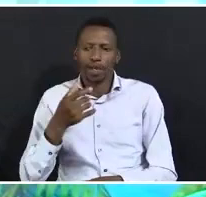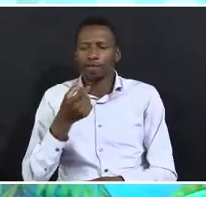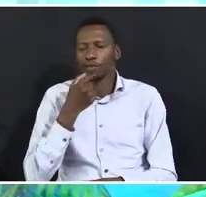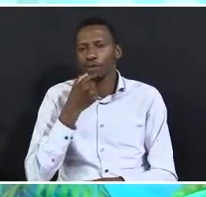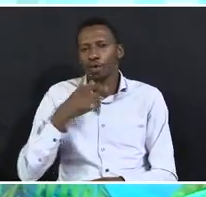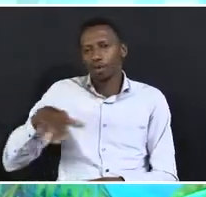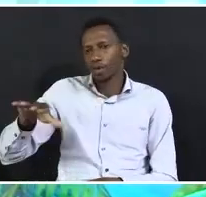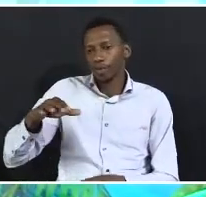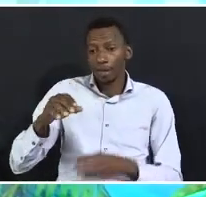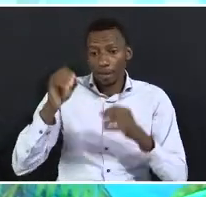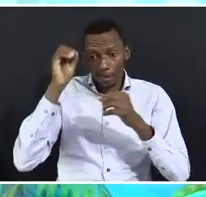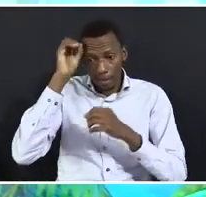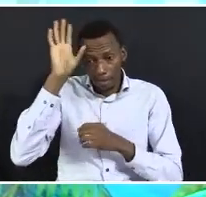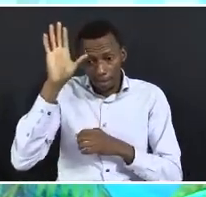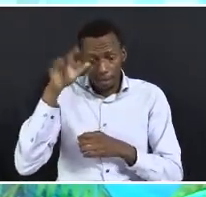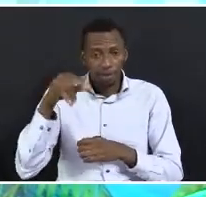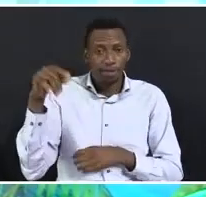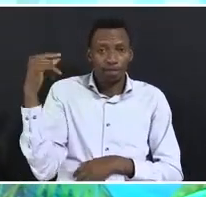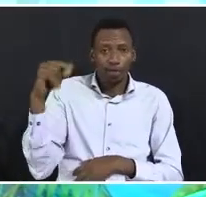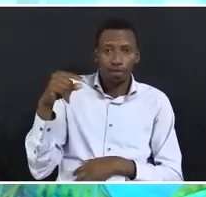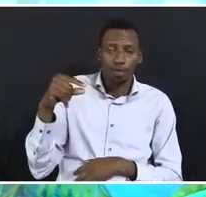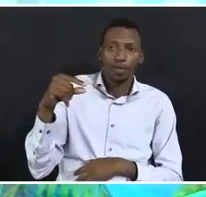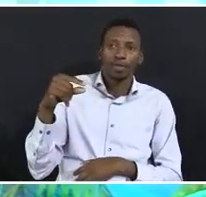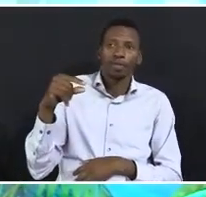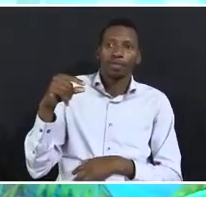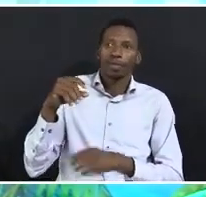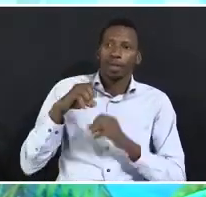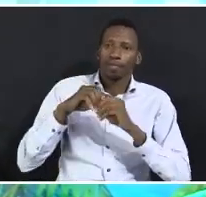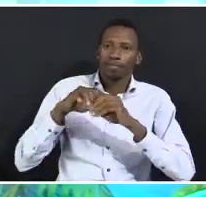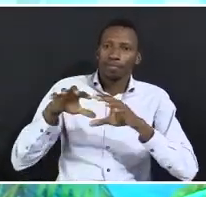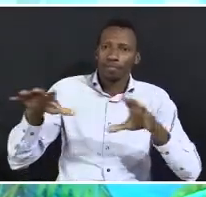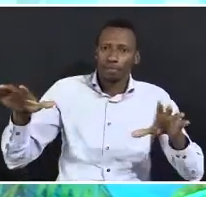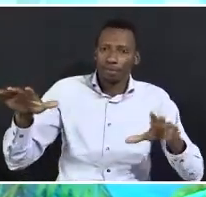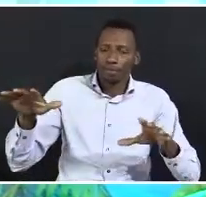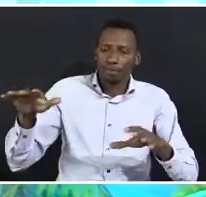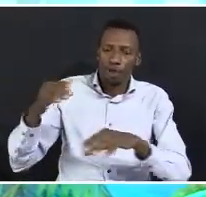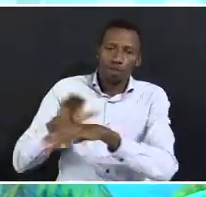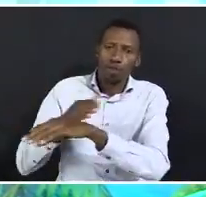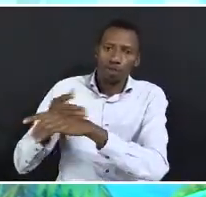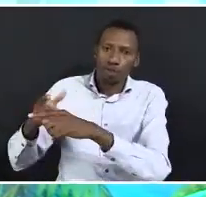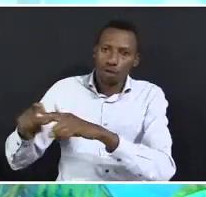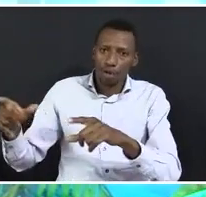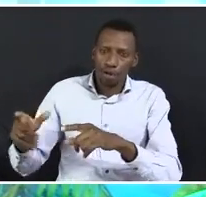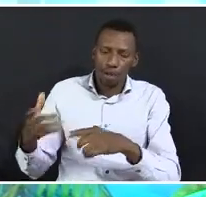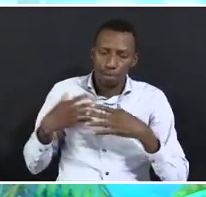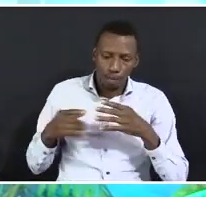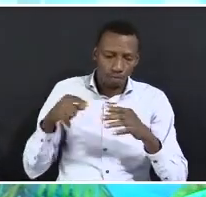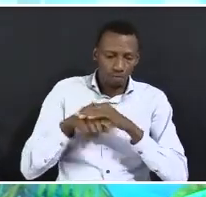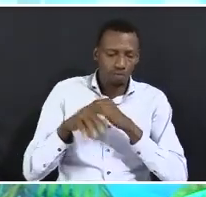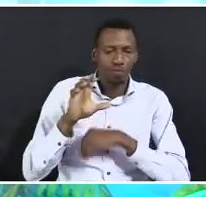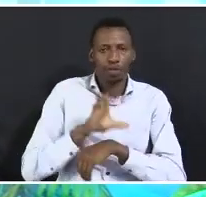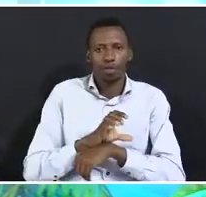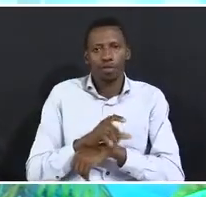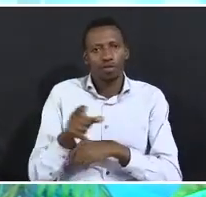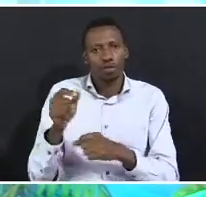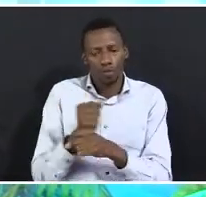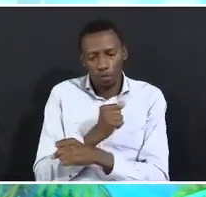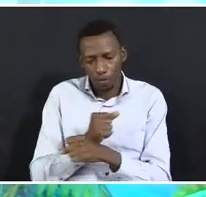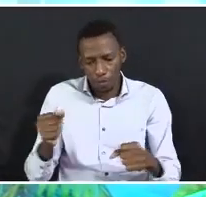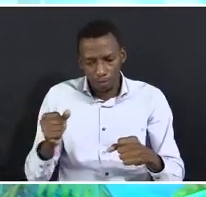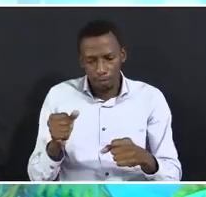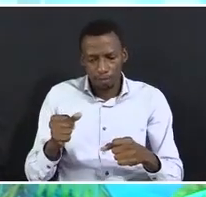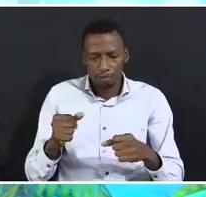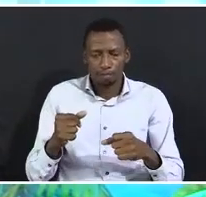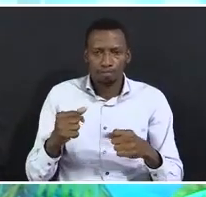that this gospel went to Mount Kenya and brought people to this church. You cannot confine grace. Grace